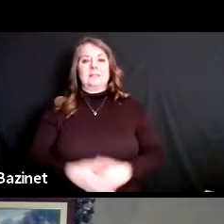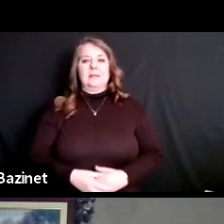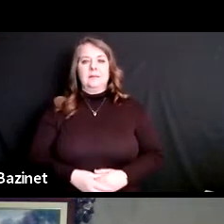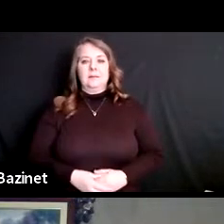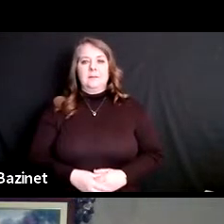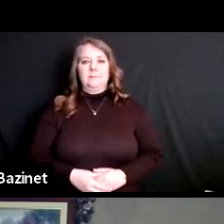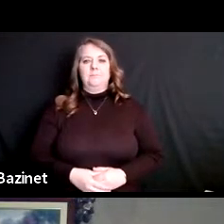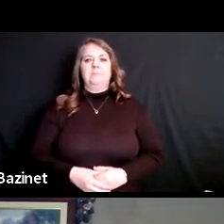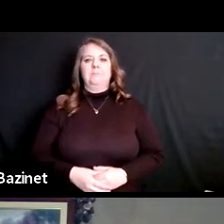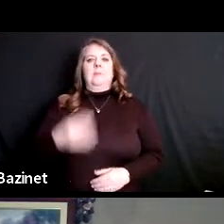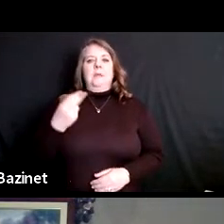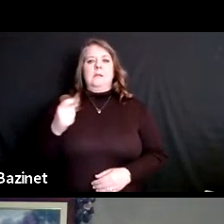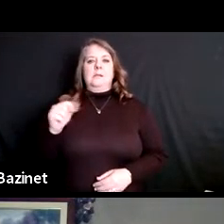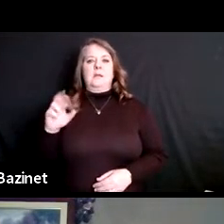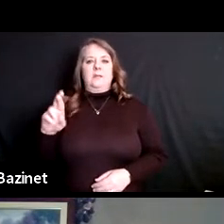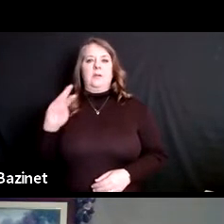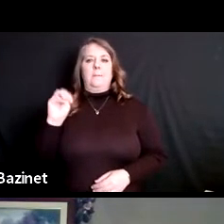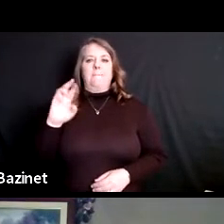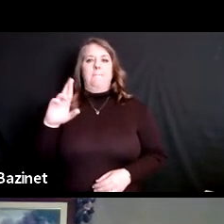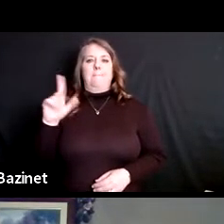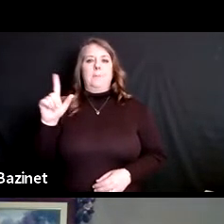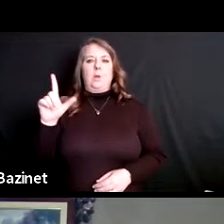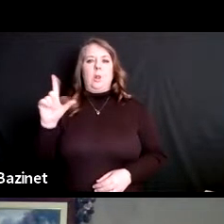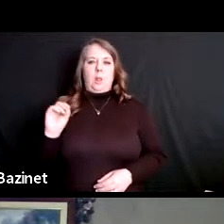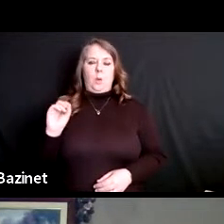Merlot, your microphone is enabled.